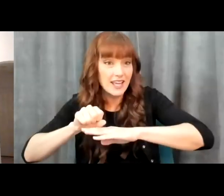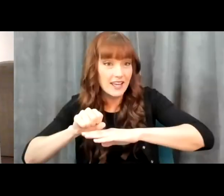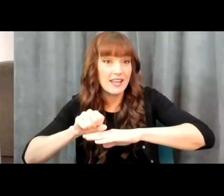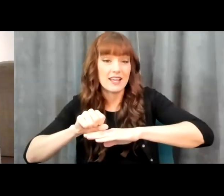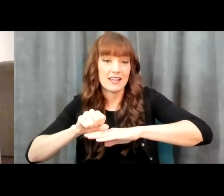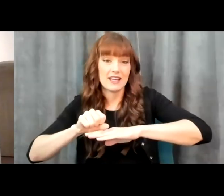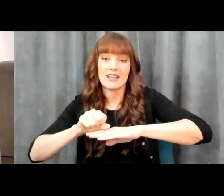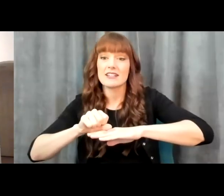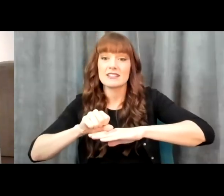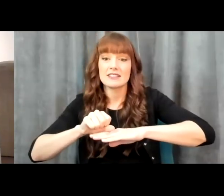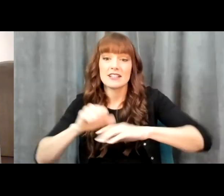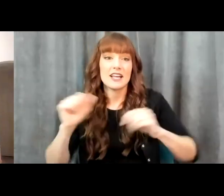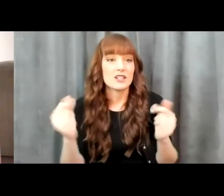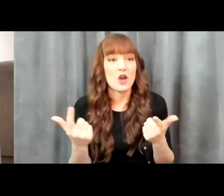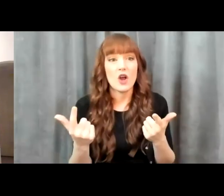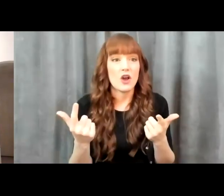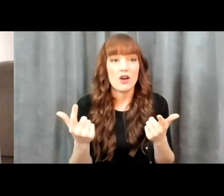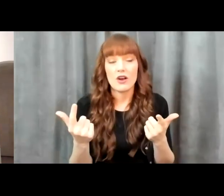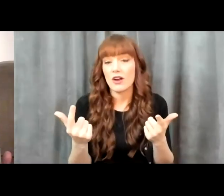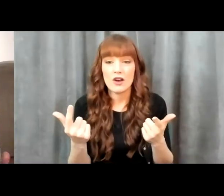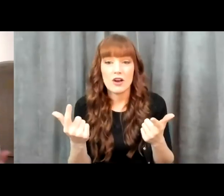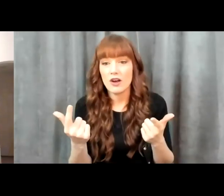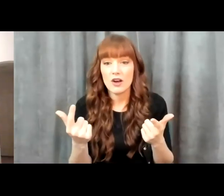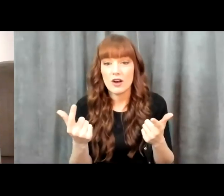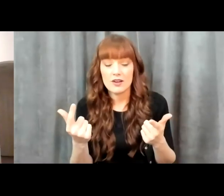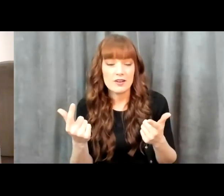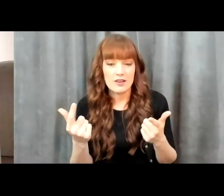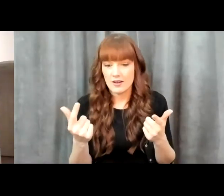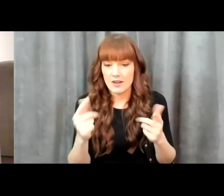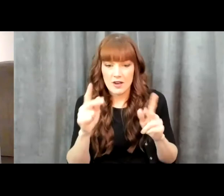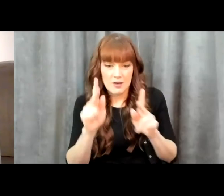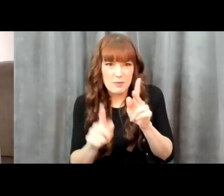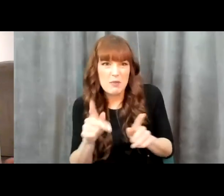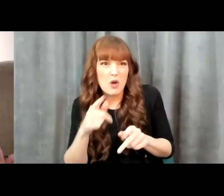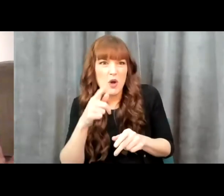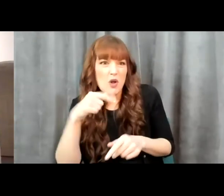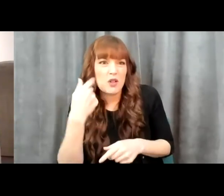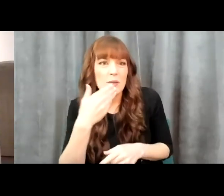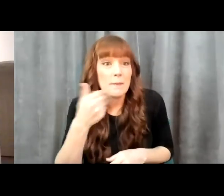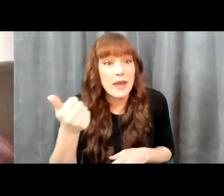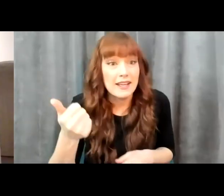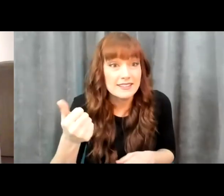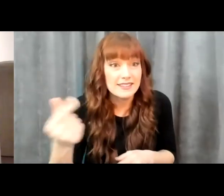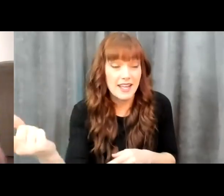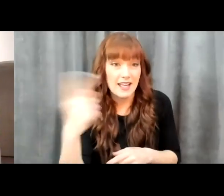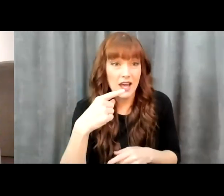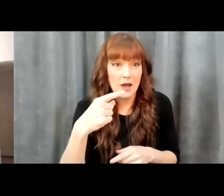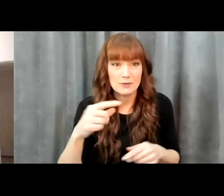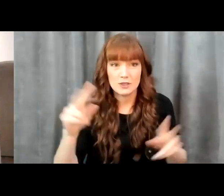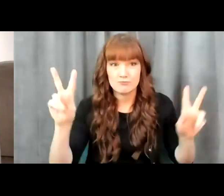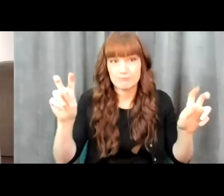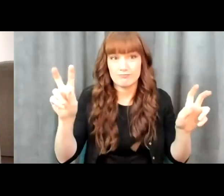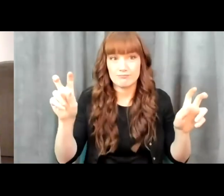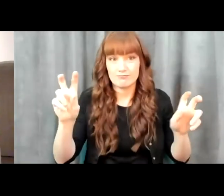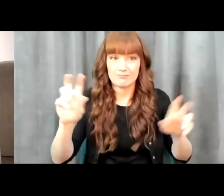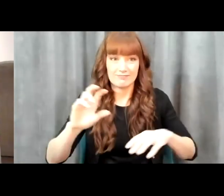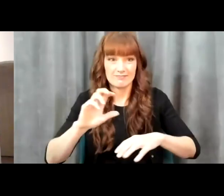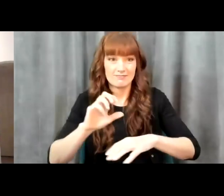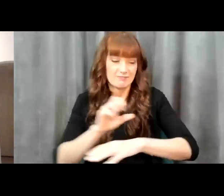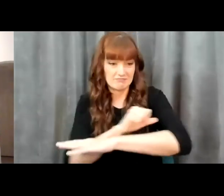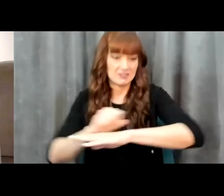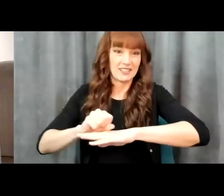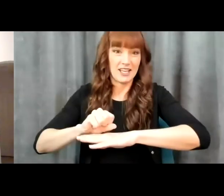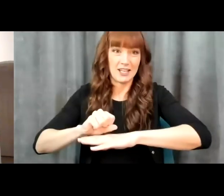how to make everybody come to life, and was on set every day